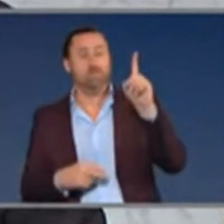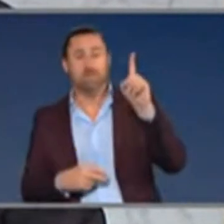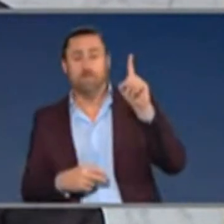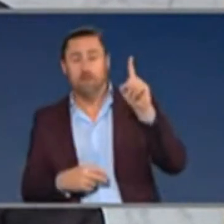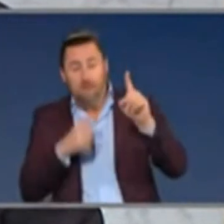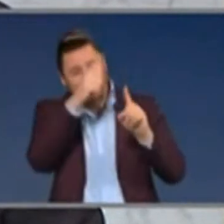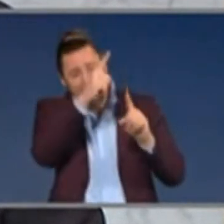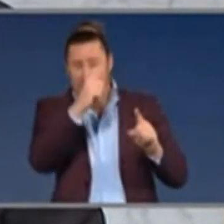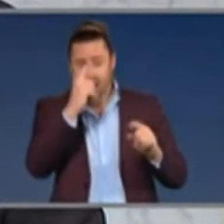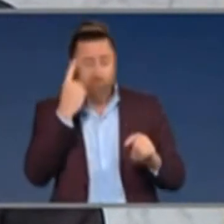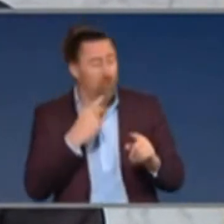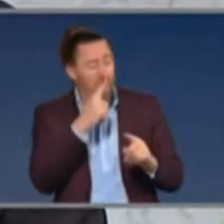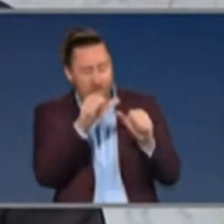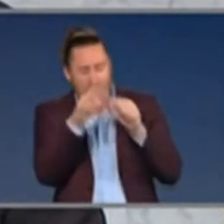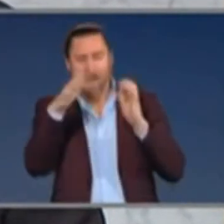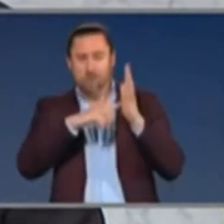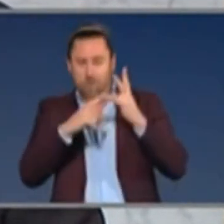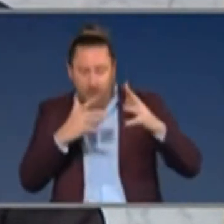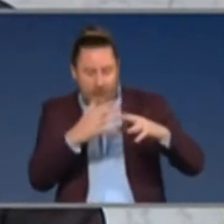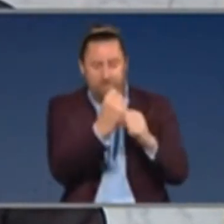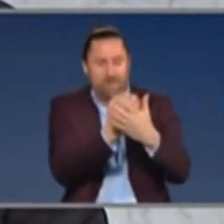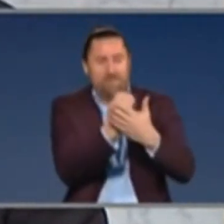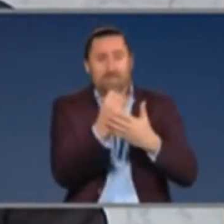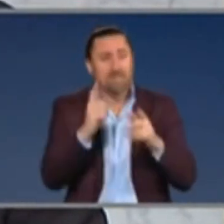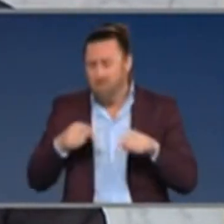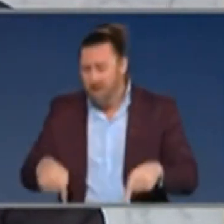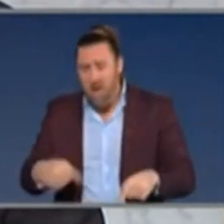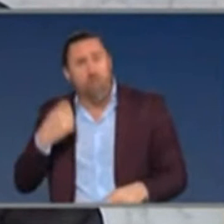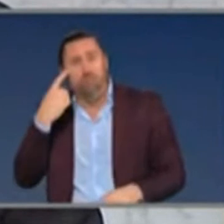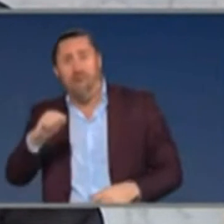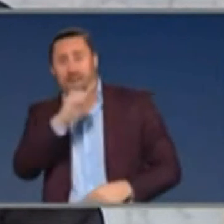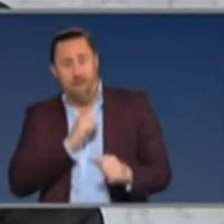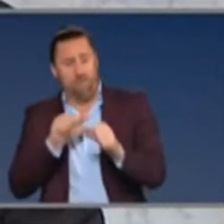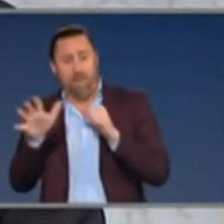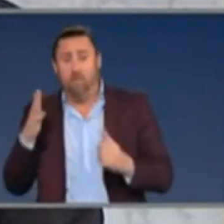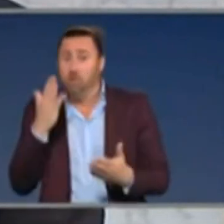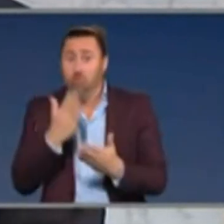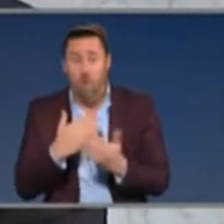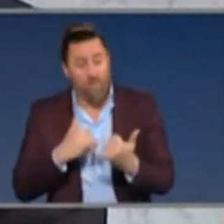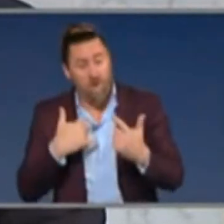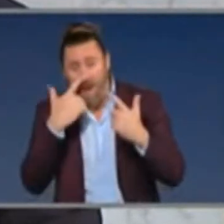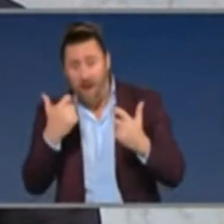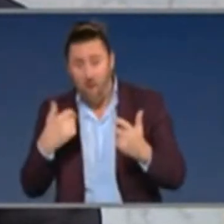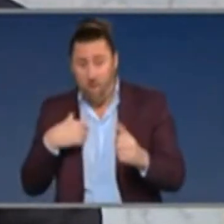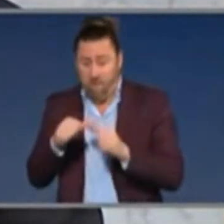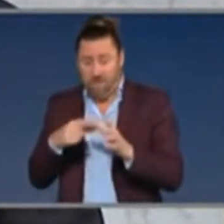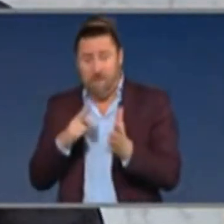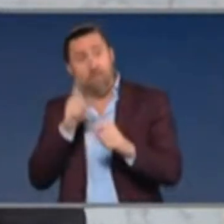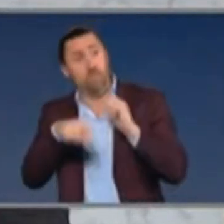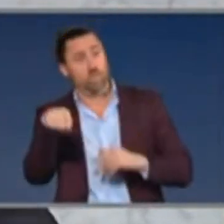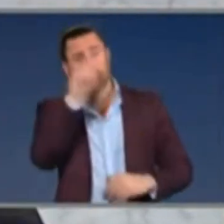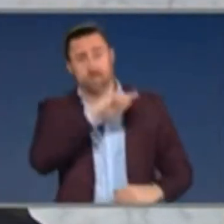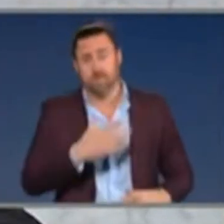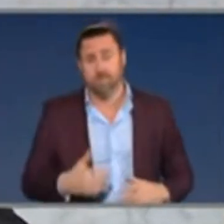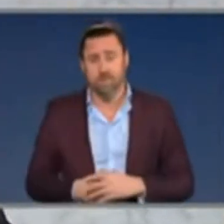dealing with this the best they can. That's what we're doing in Australia, and I can tell you, we're doing better than most and many. Yep.